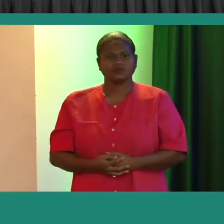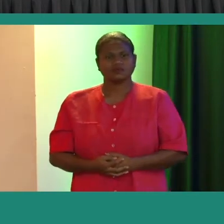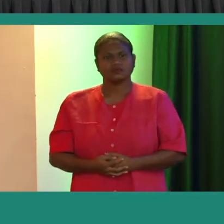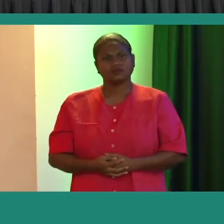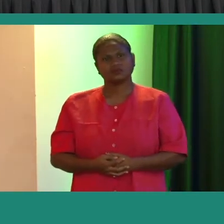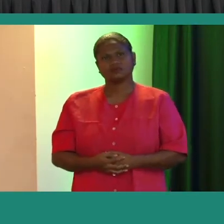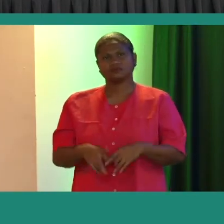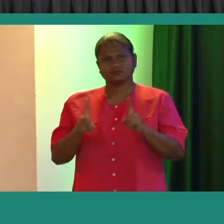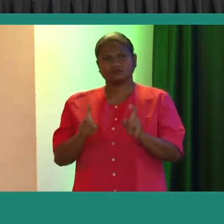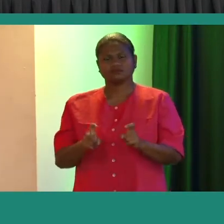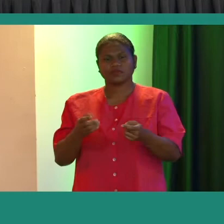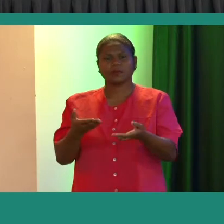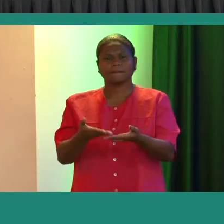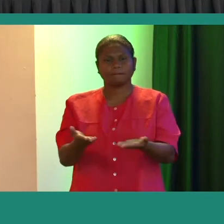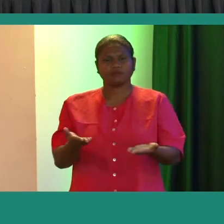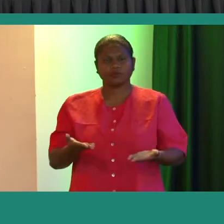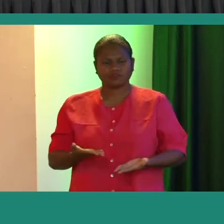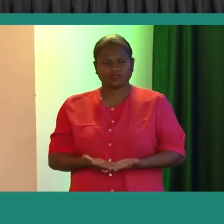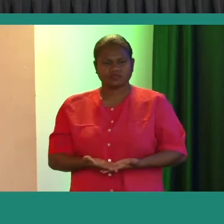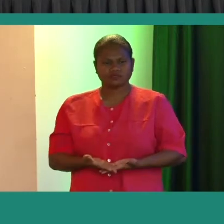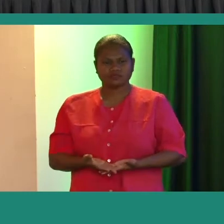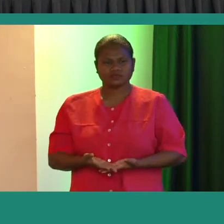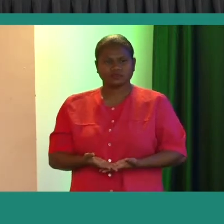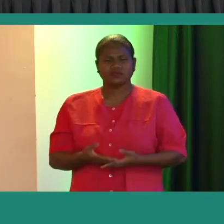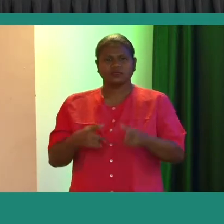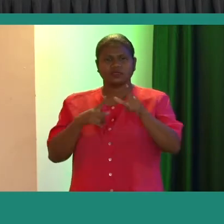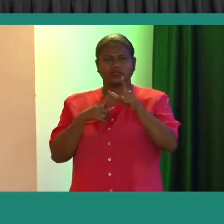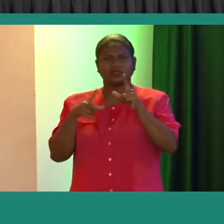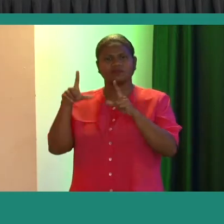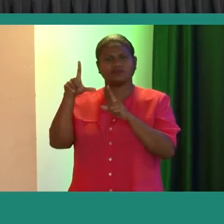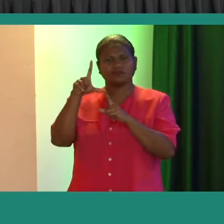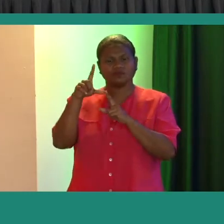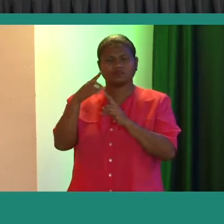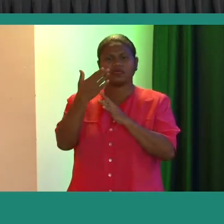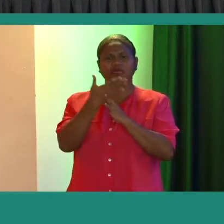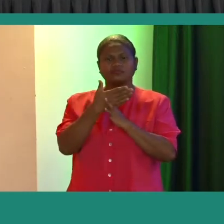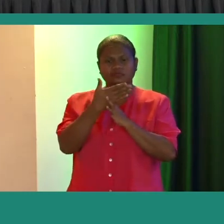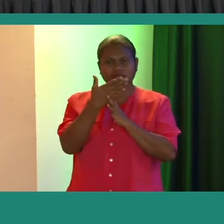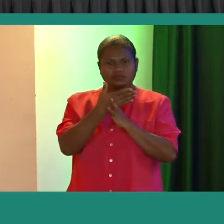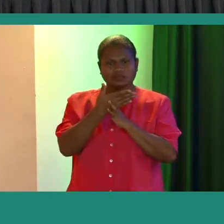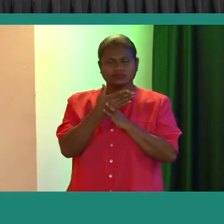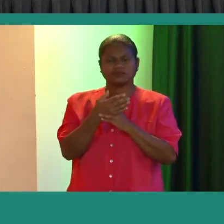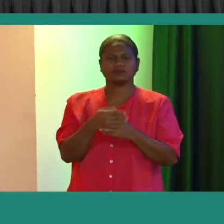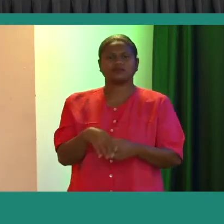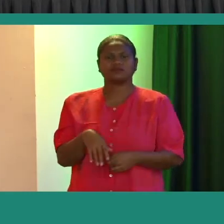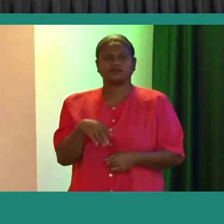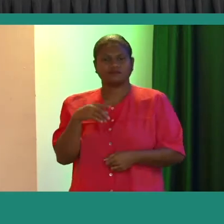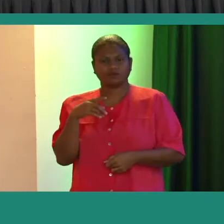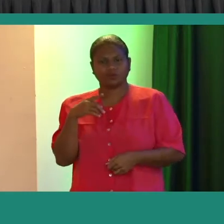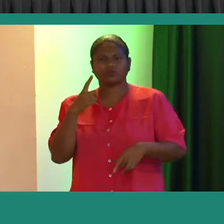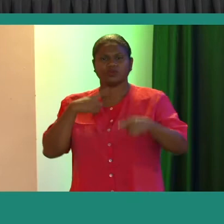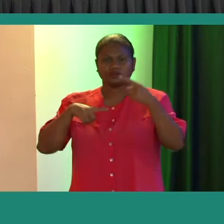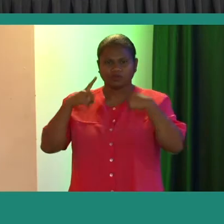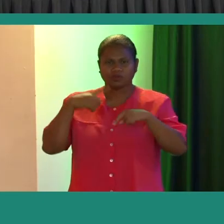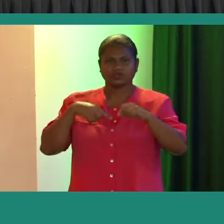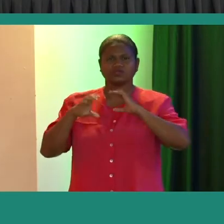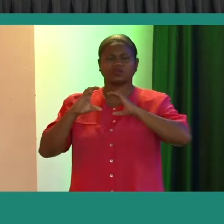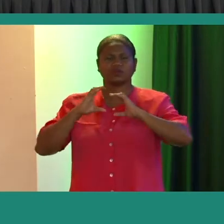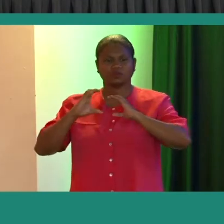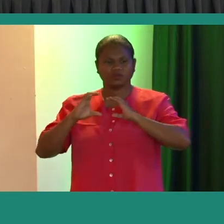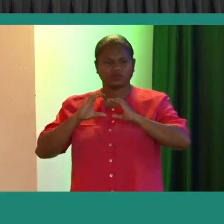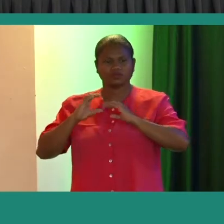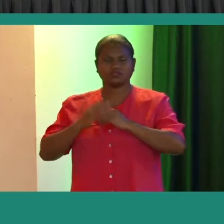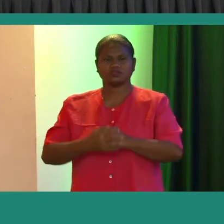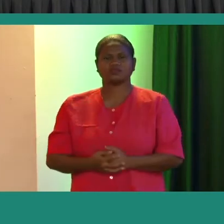level, in that the accessibility to certain information or communication and